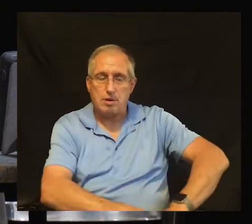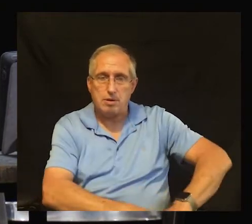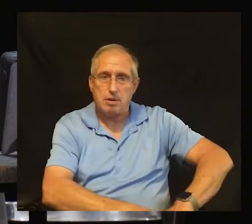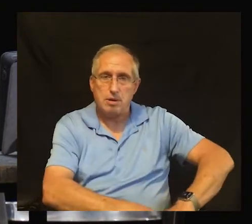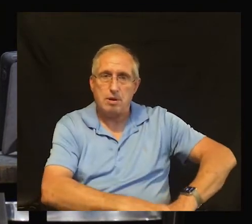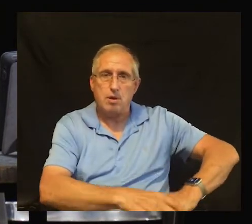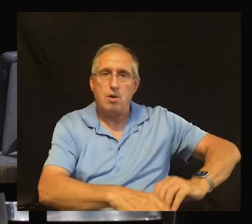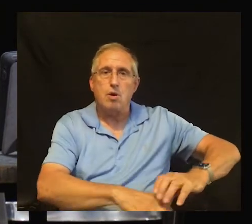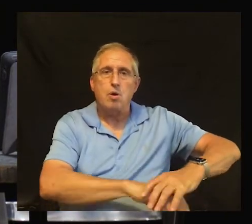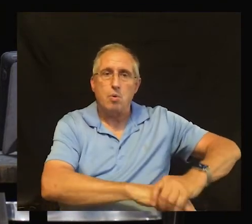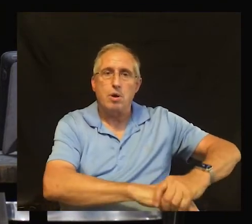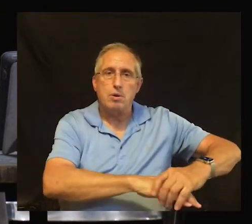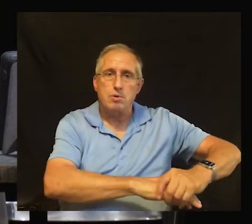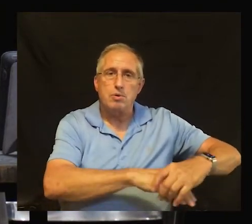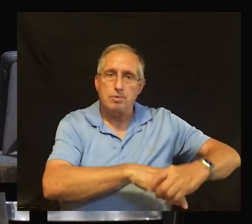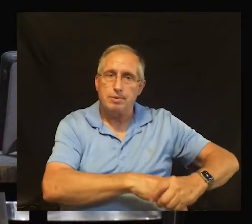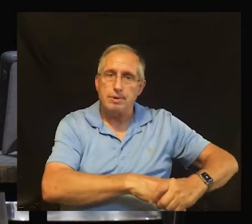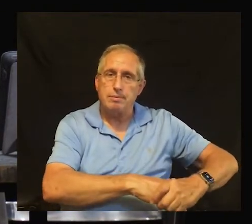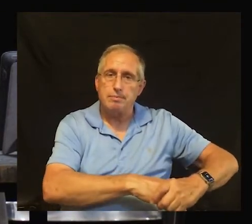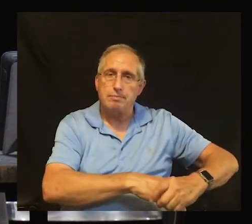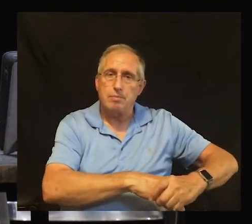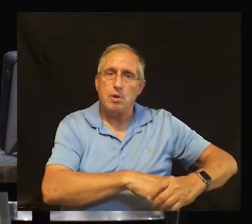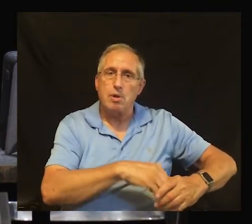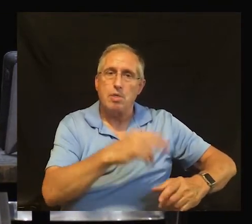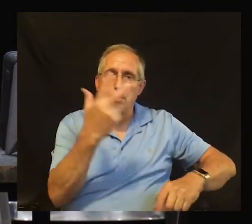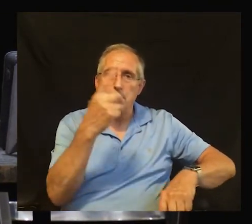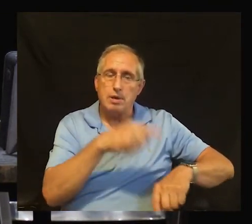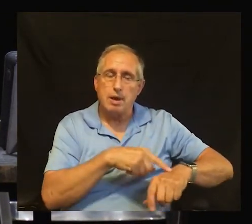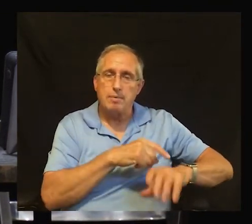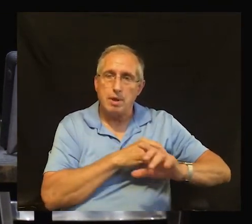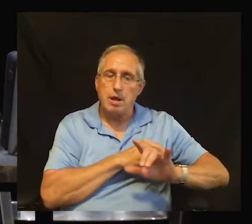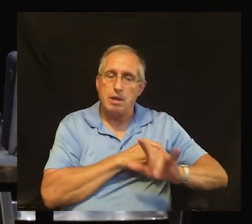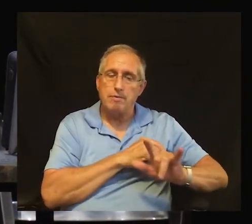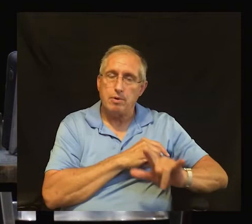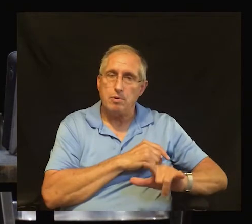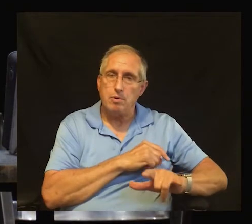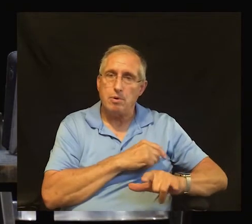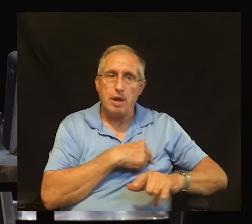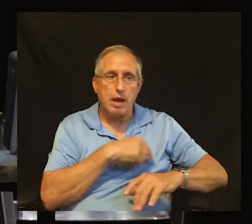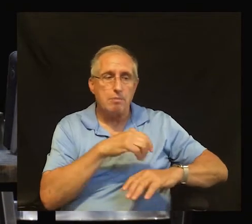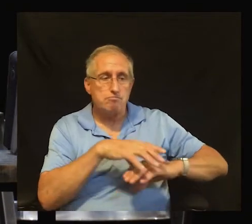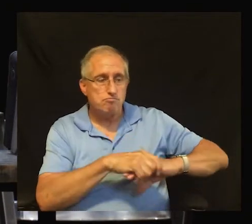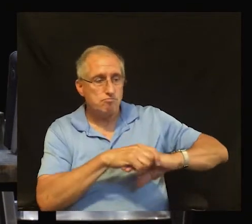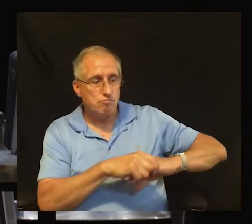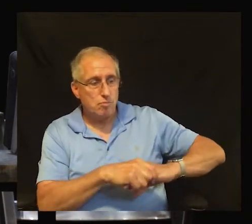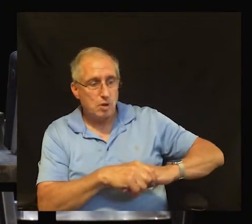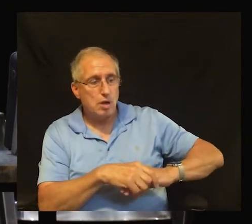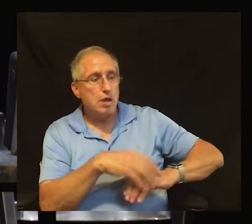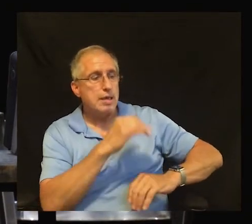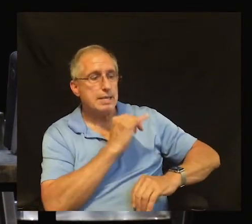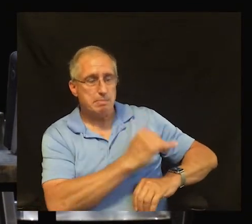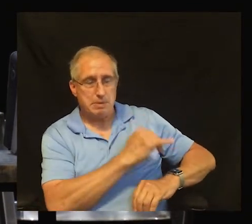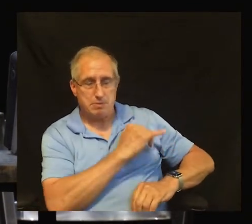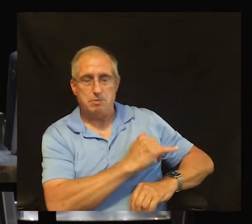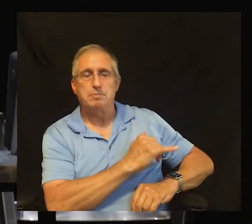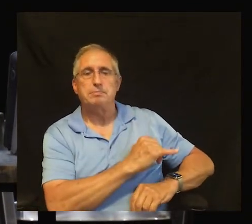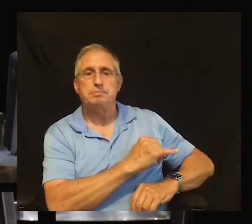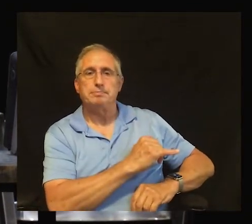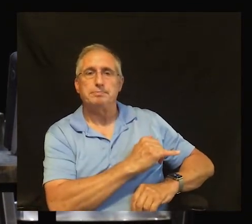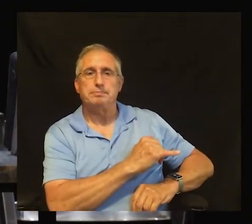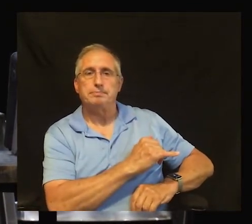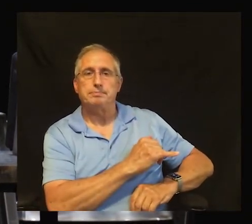take her hand, and she squeezes my hand three times. I love you. And I get to squeeze her hand back.